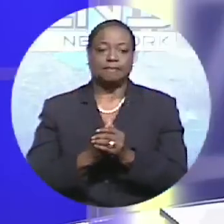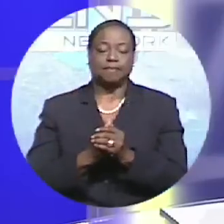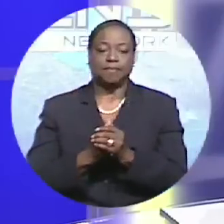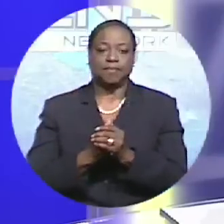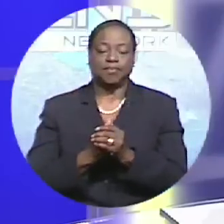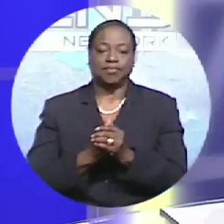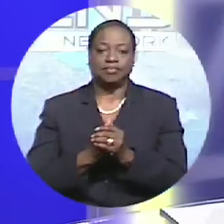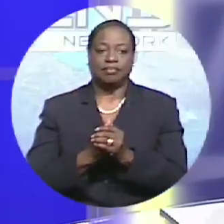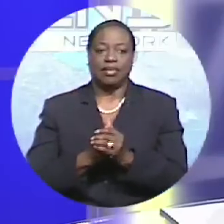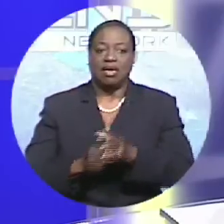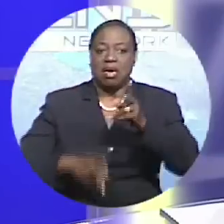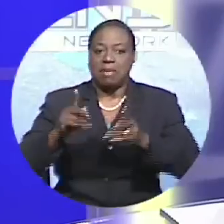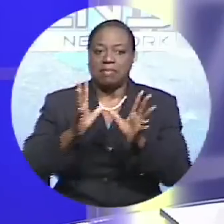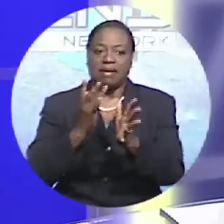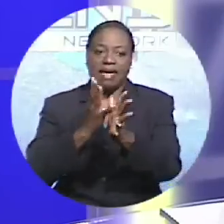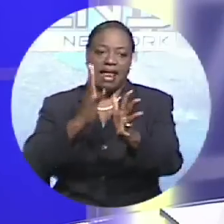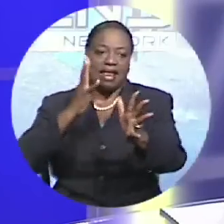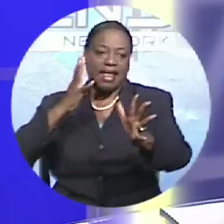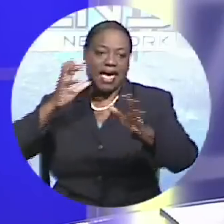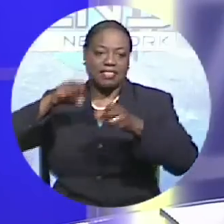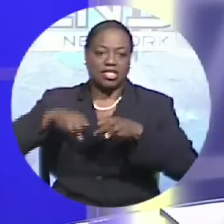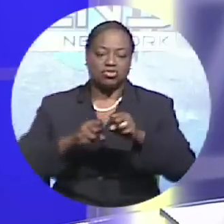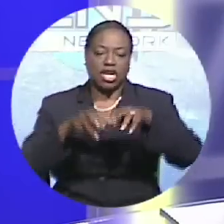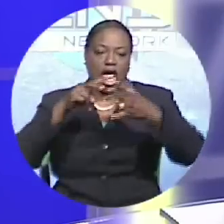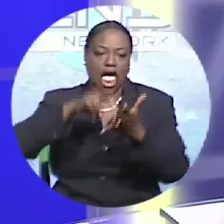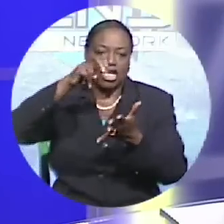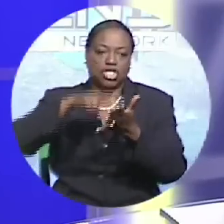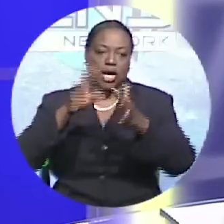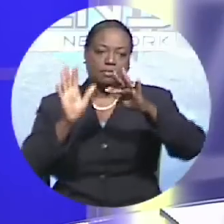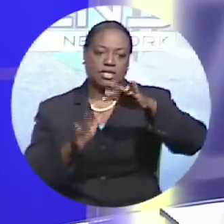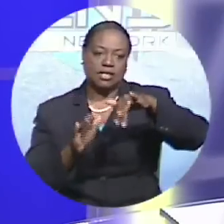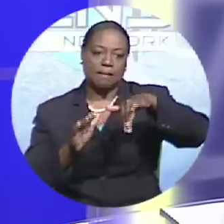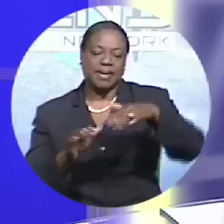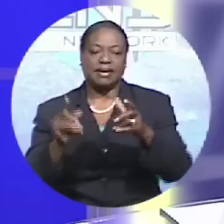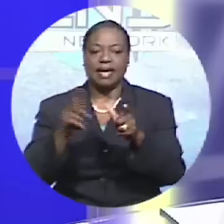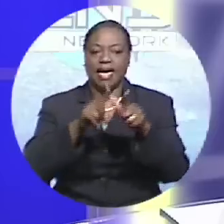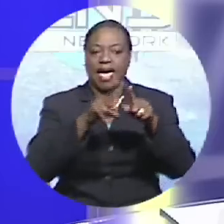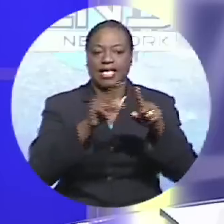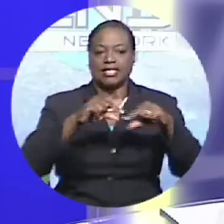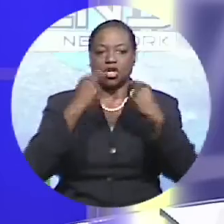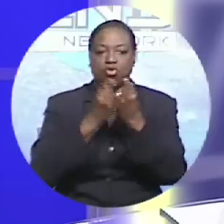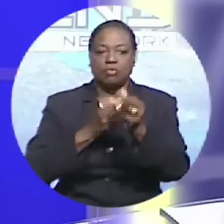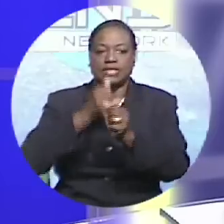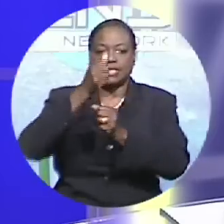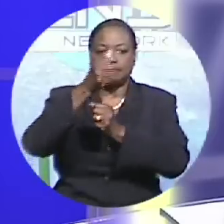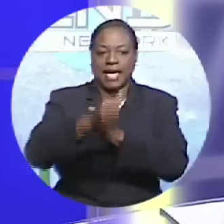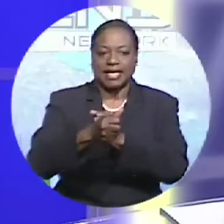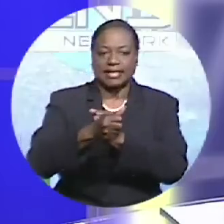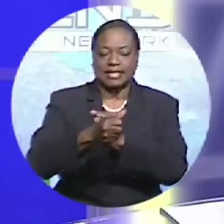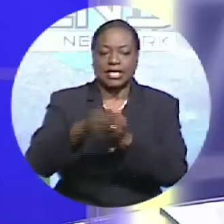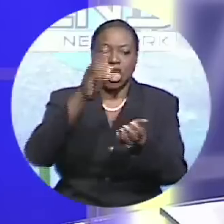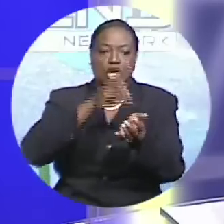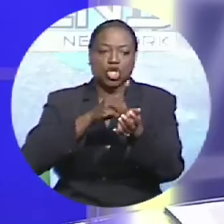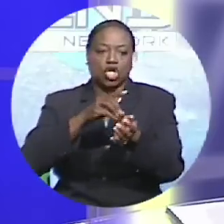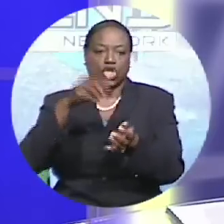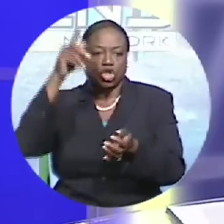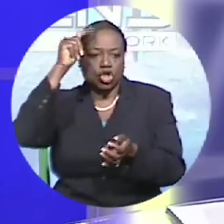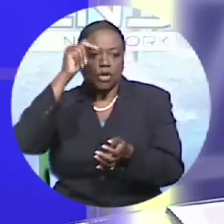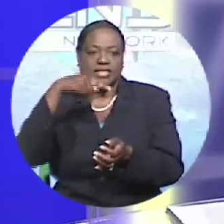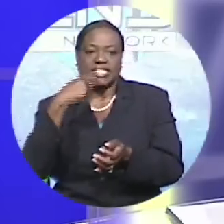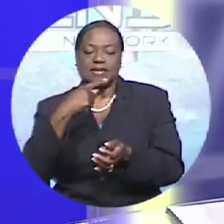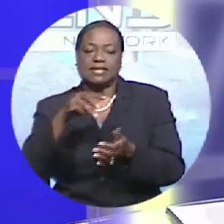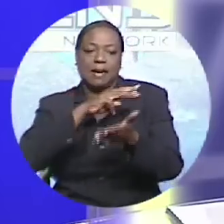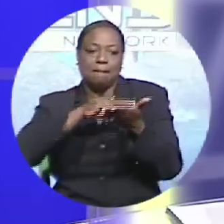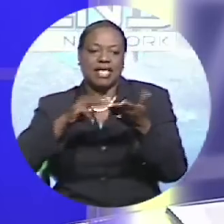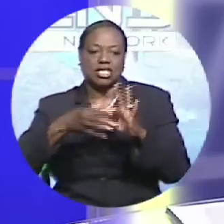All right, well, spectators lined the streets and jumped to the beat as the groups passed. Dr. Thompson said it was more than just a Junkanoo parade, but a